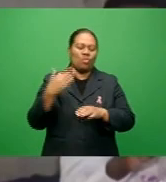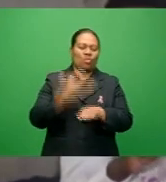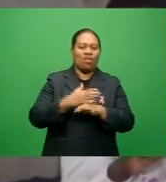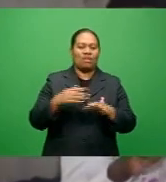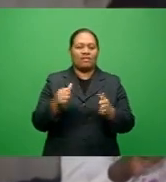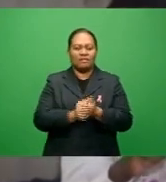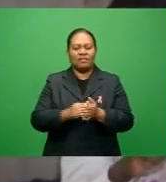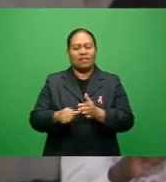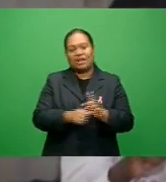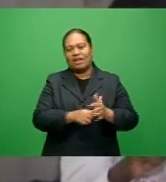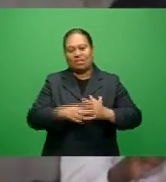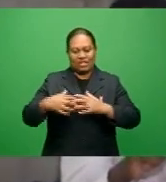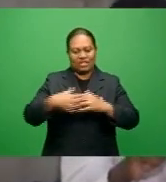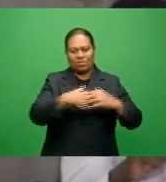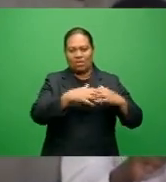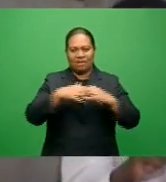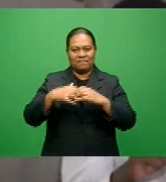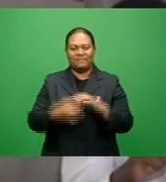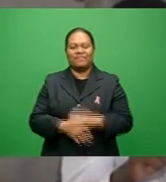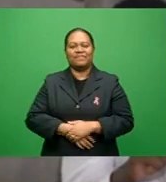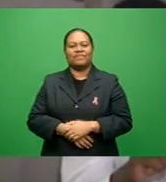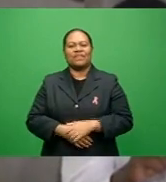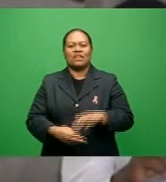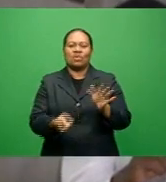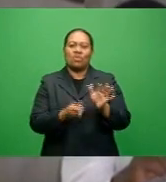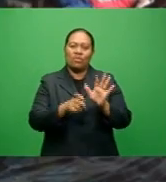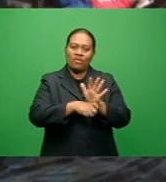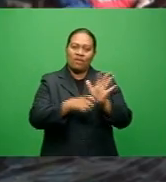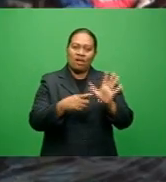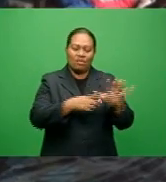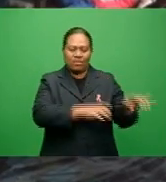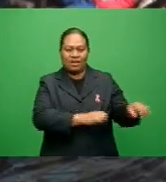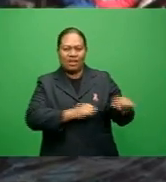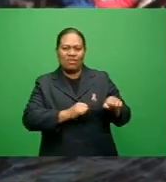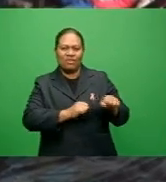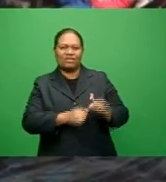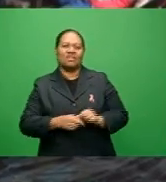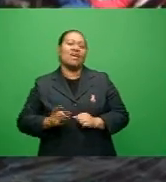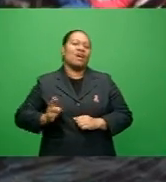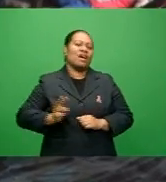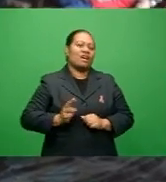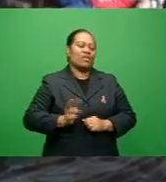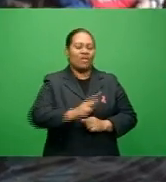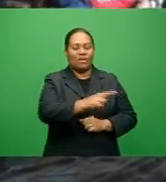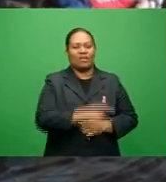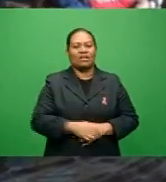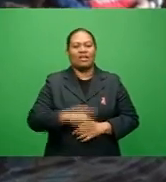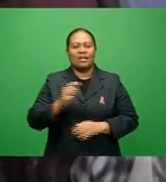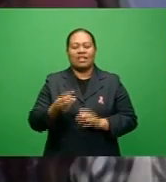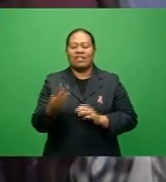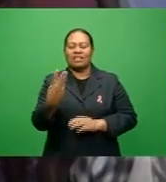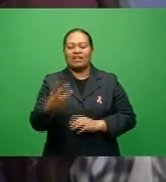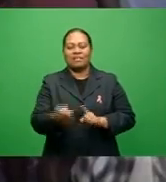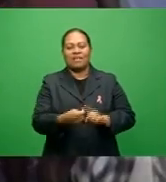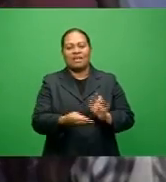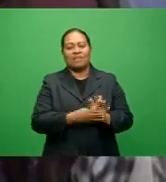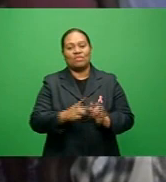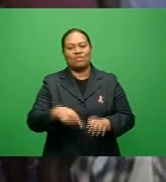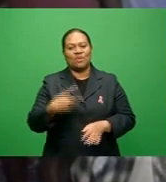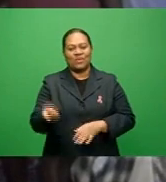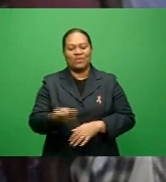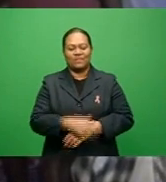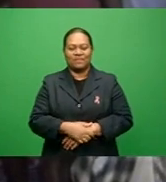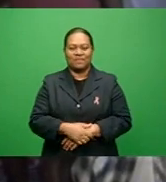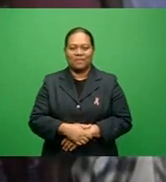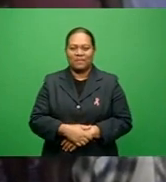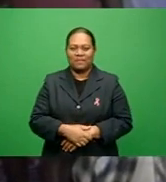week. Nanukula will host Rawa at Gavi Park in Navua at 3 p.m. tomorrow. Felipe